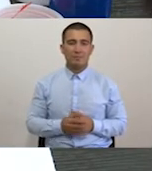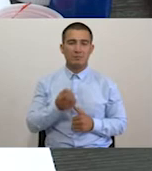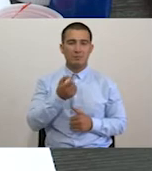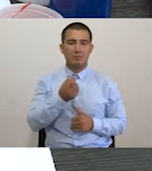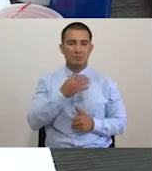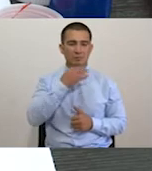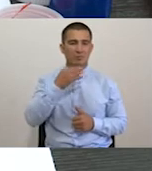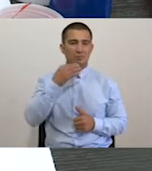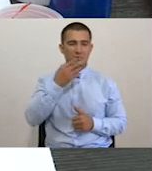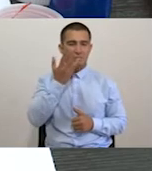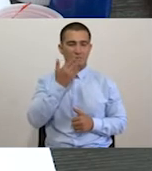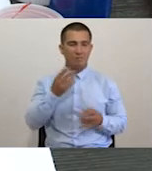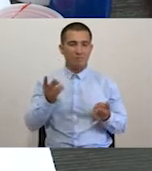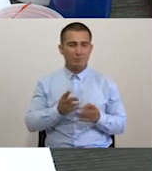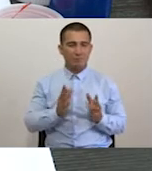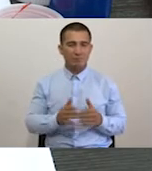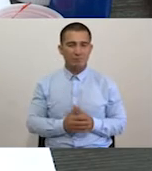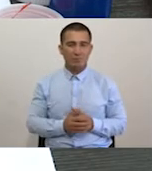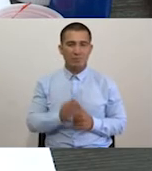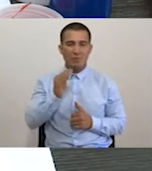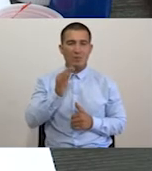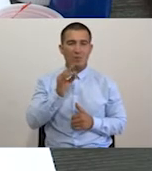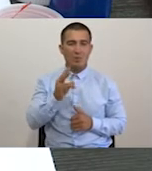Biroz ko'kroq rang tayyorlaymiz.